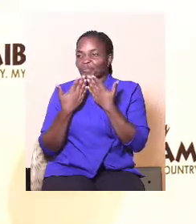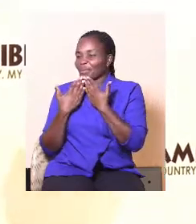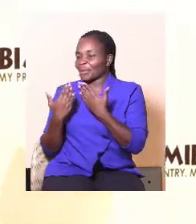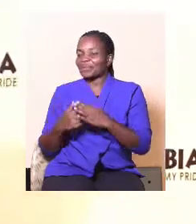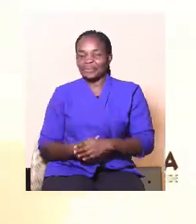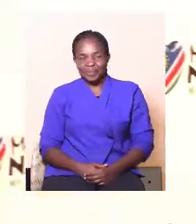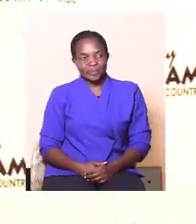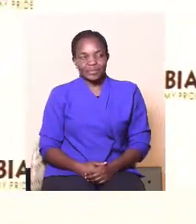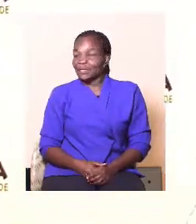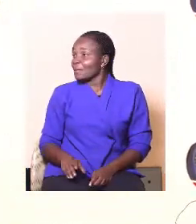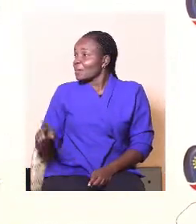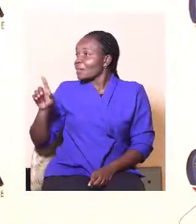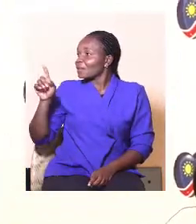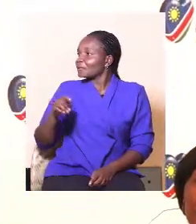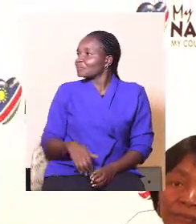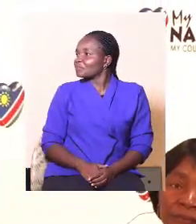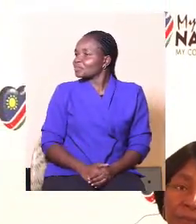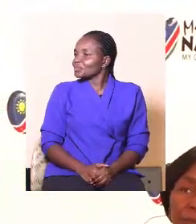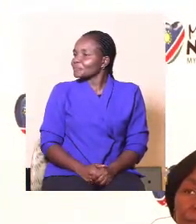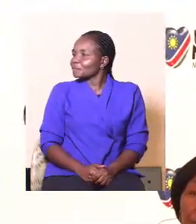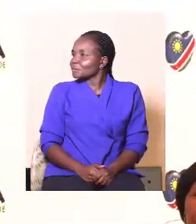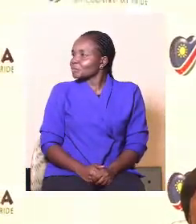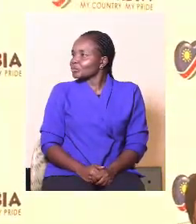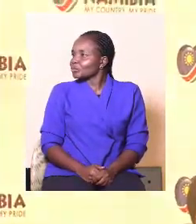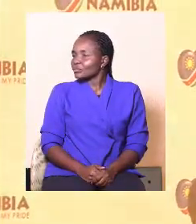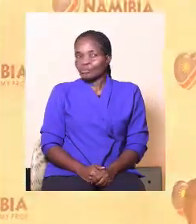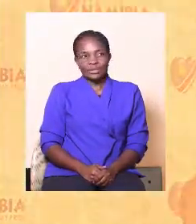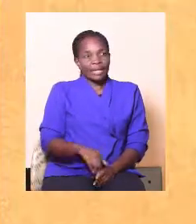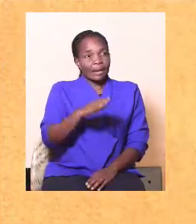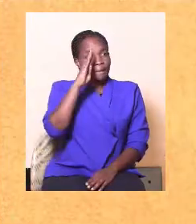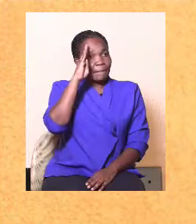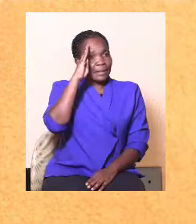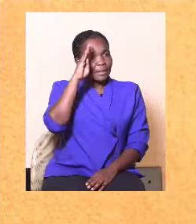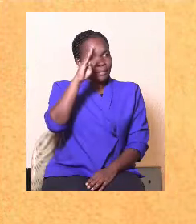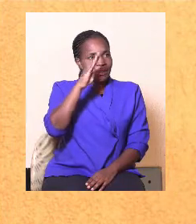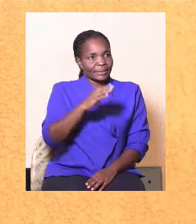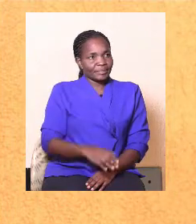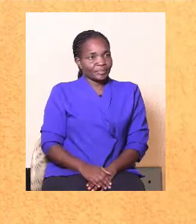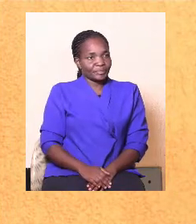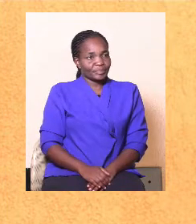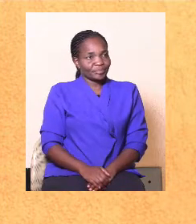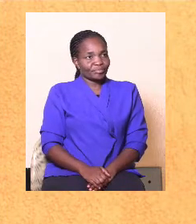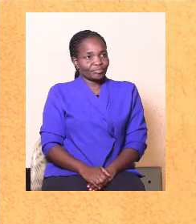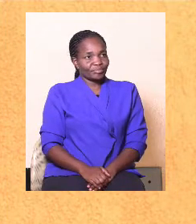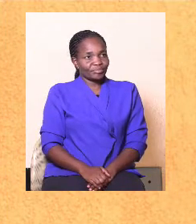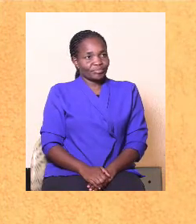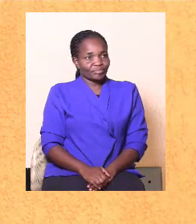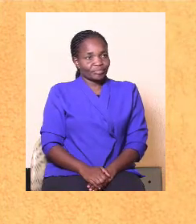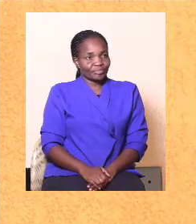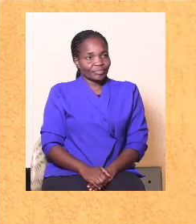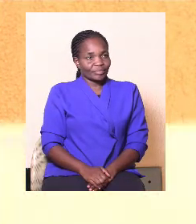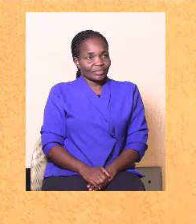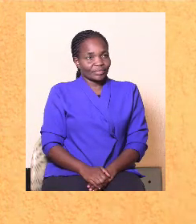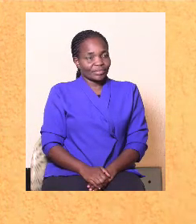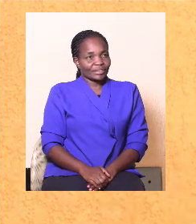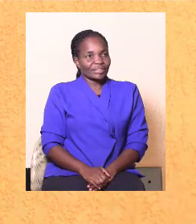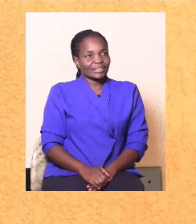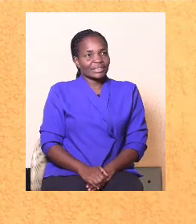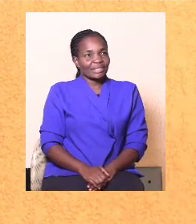Shafuda. Yes, sir, the floor is yours. Good afternoon. My name is Frank Steffen, Allgemeine